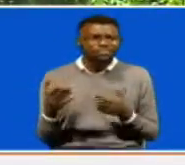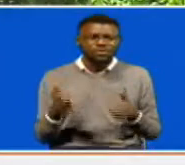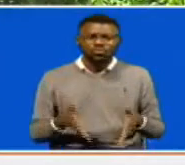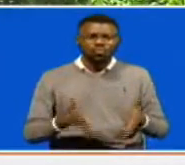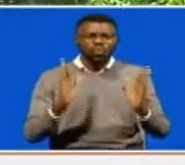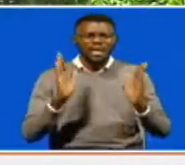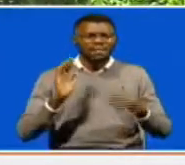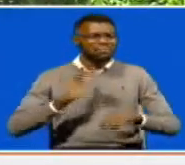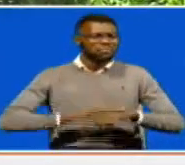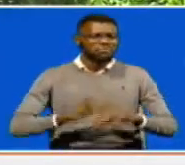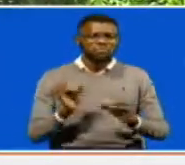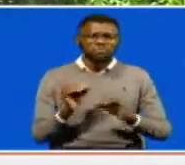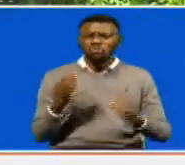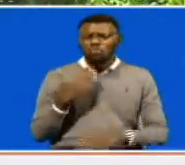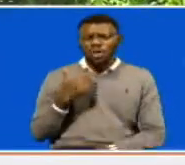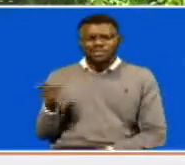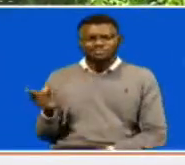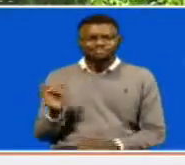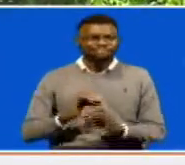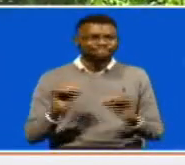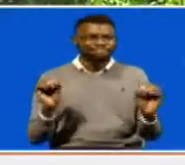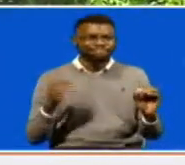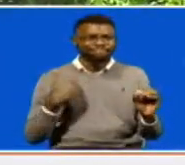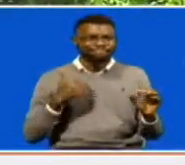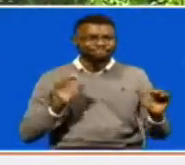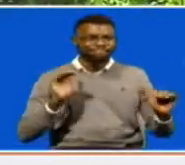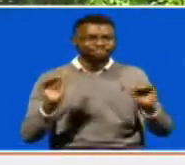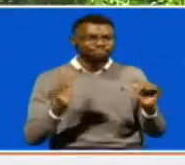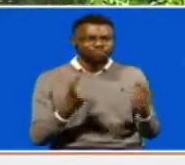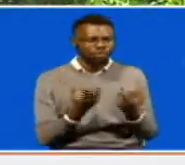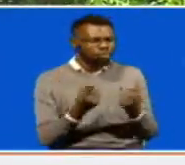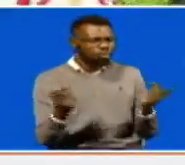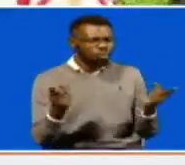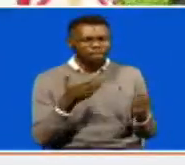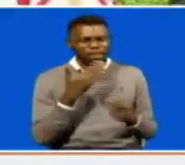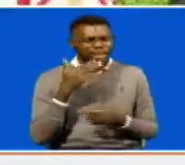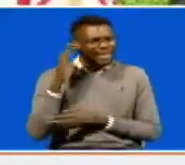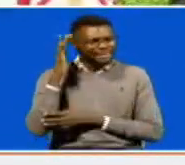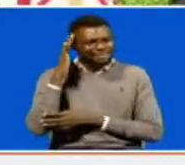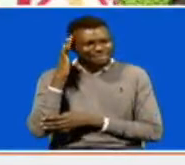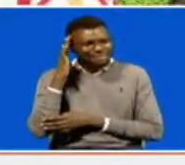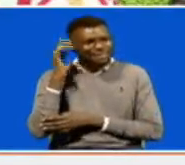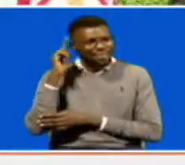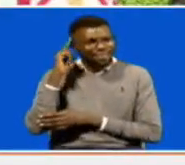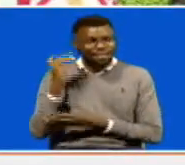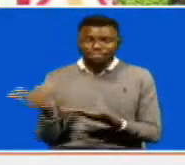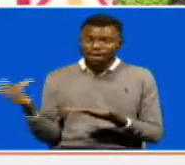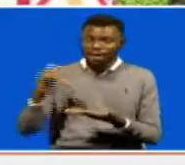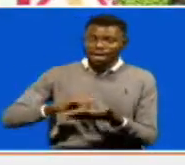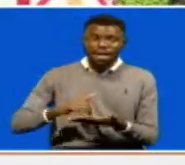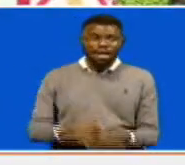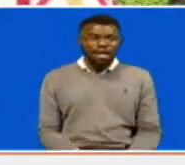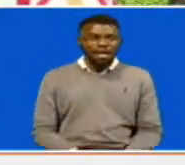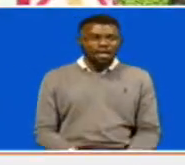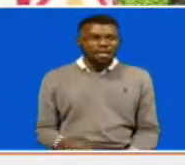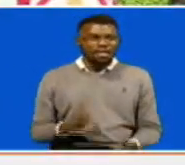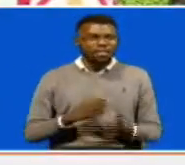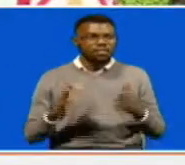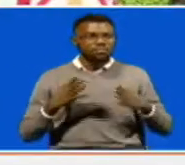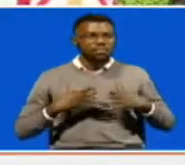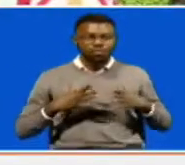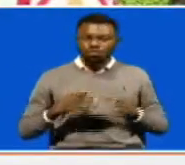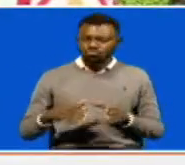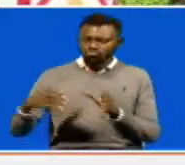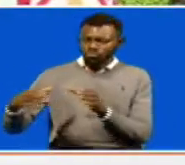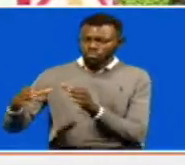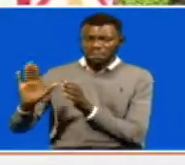to go. I am calling on all of us to re-examine our conscience. Hii unaona wale wanaona kwamba kuna wale walikuwa ile mrengo